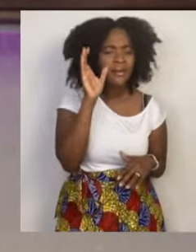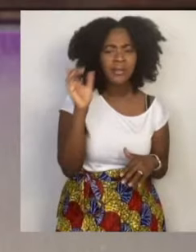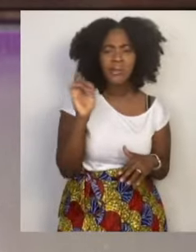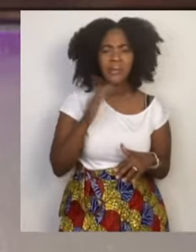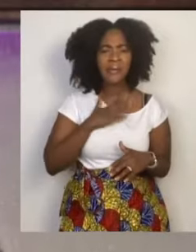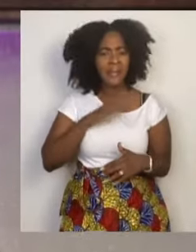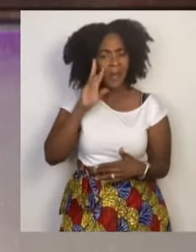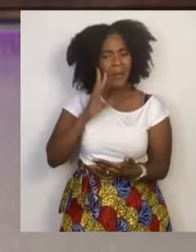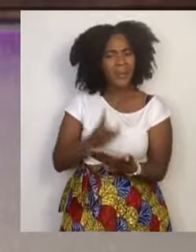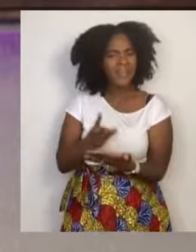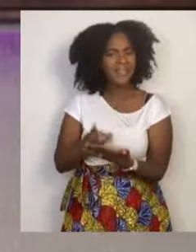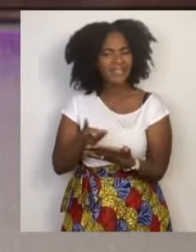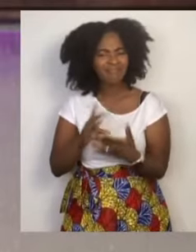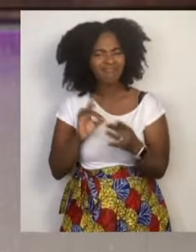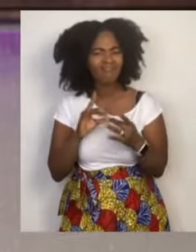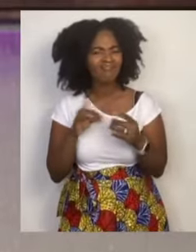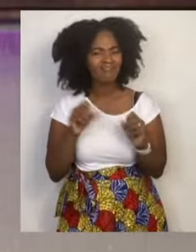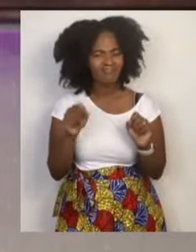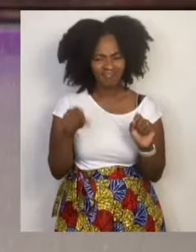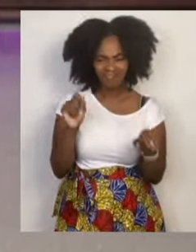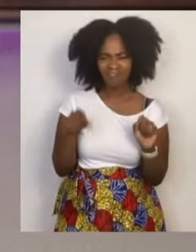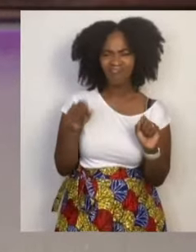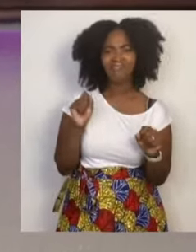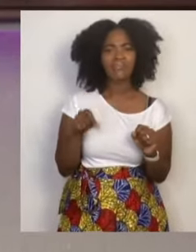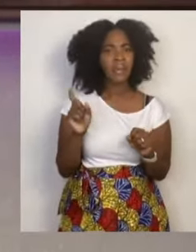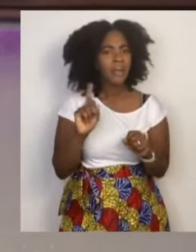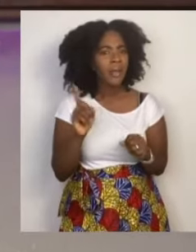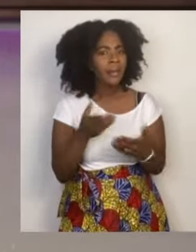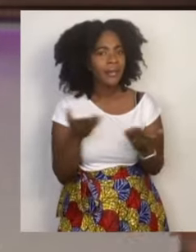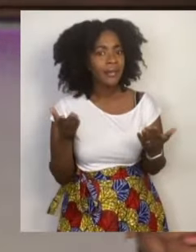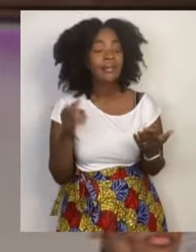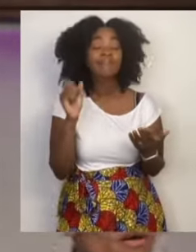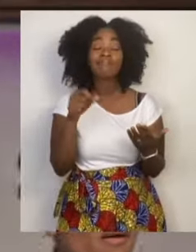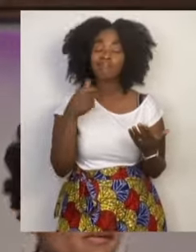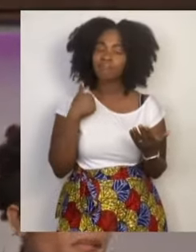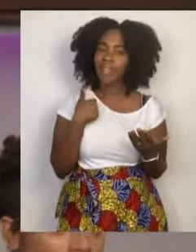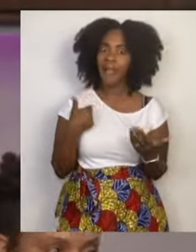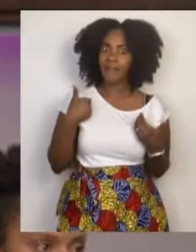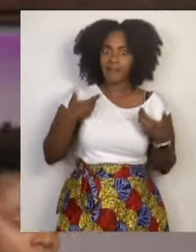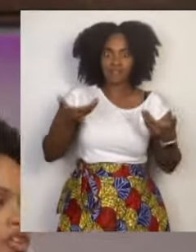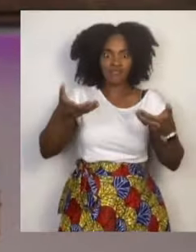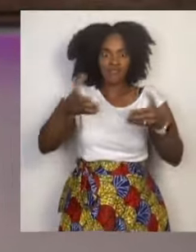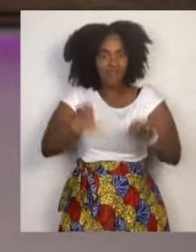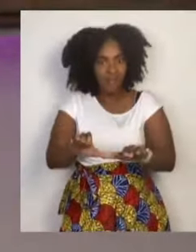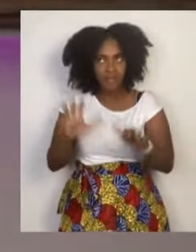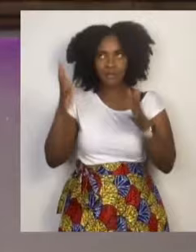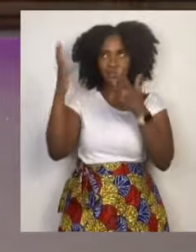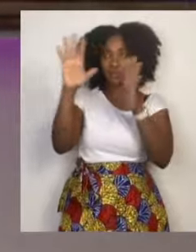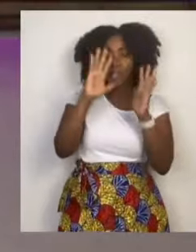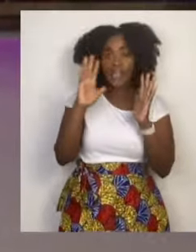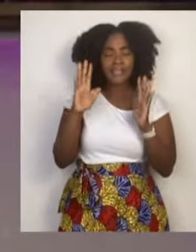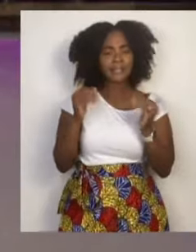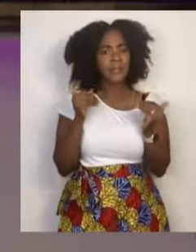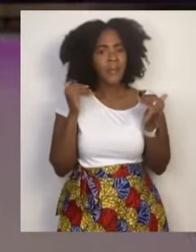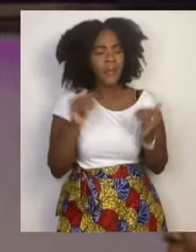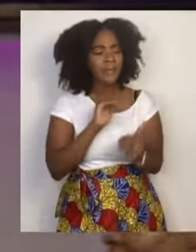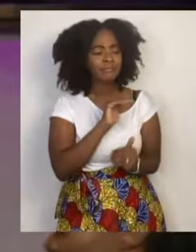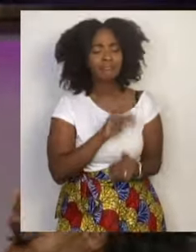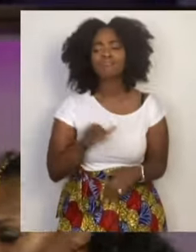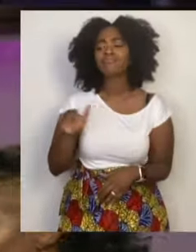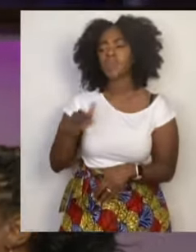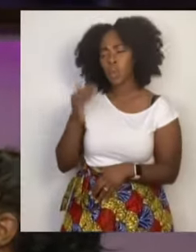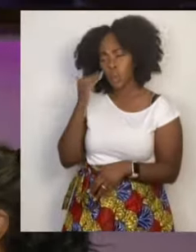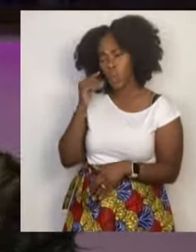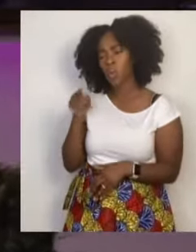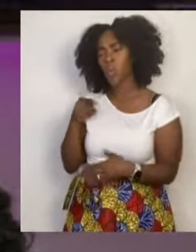praise him. I owe him this praise. Come on, tell your neighbor, you owe him too. Come on, tell him. You know you owe him.